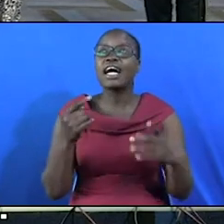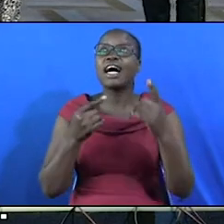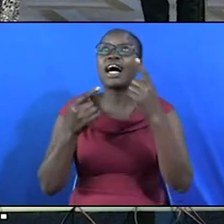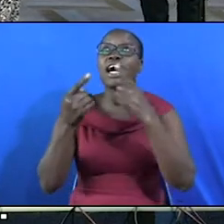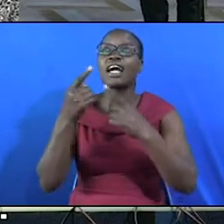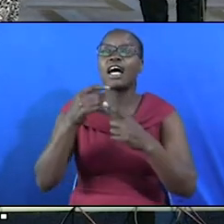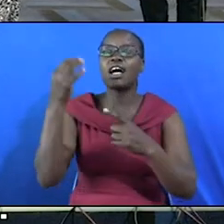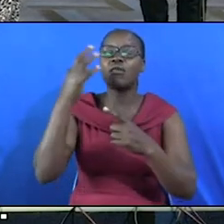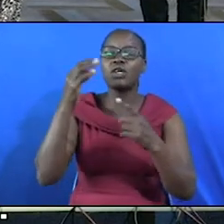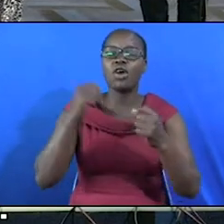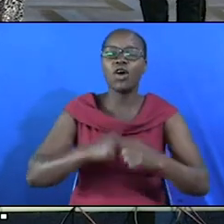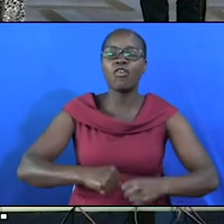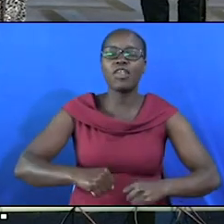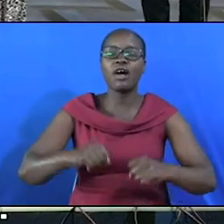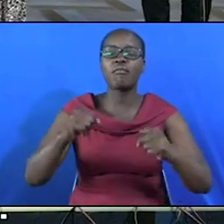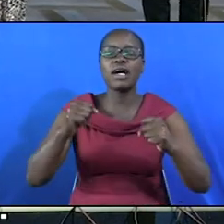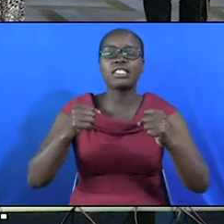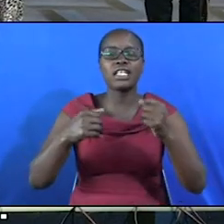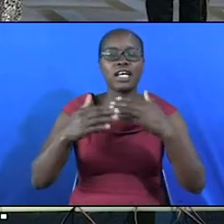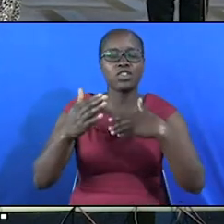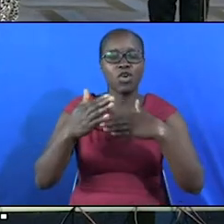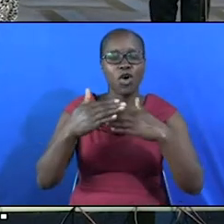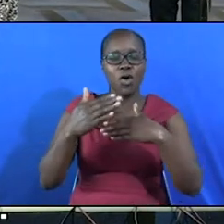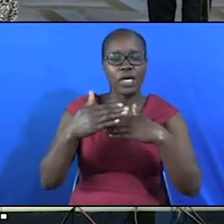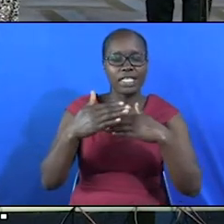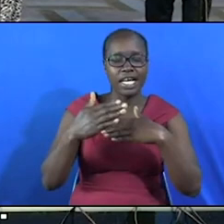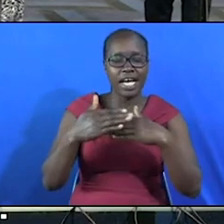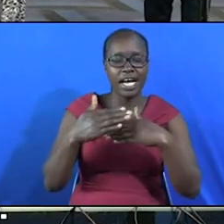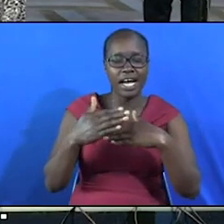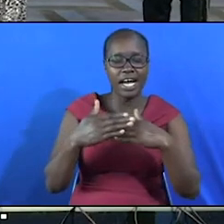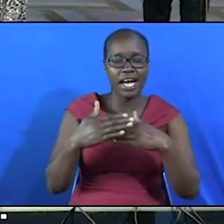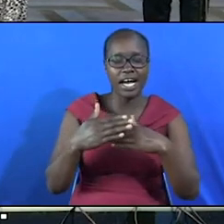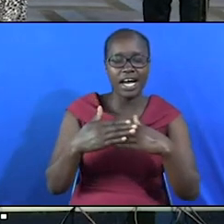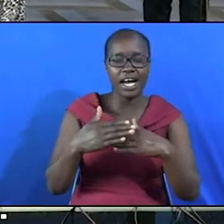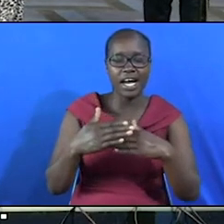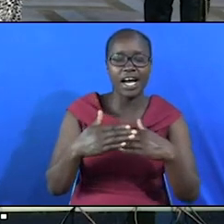mankind, the coming of the Master draweth